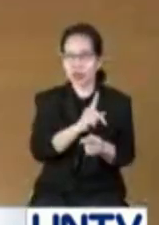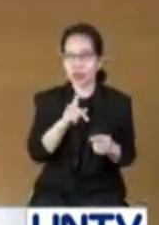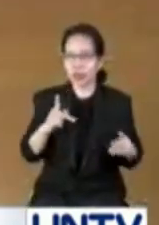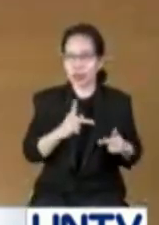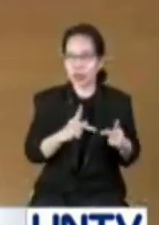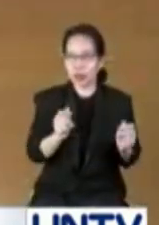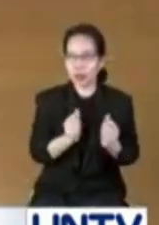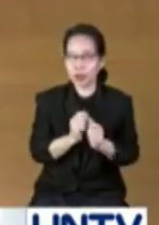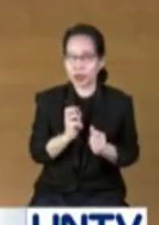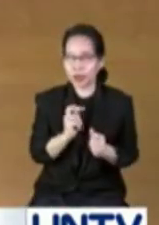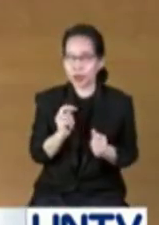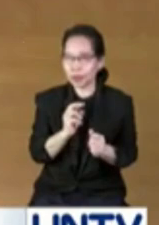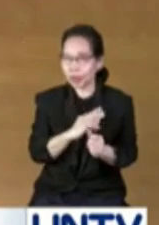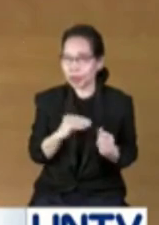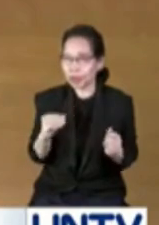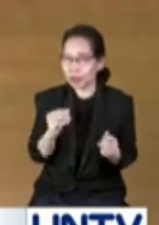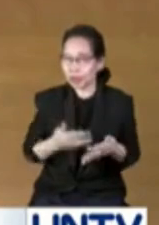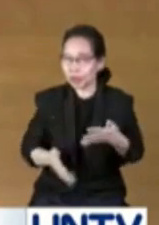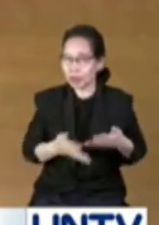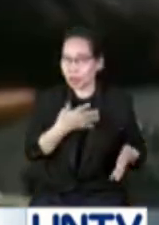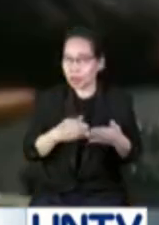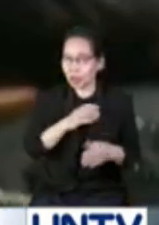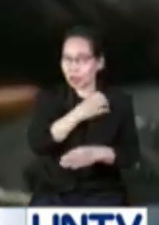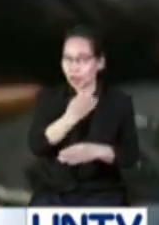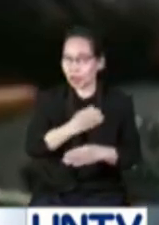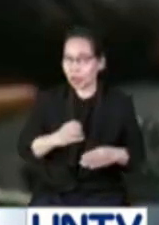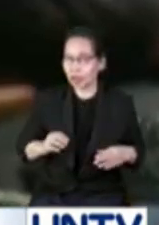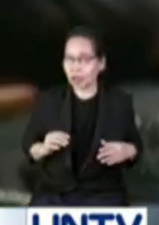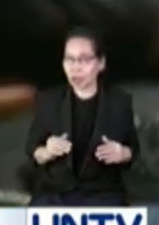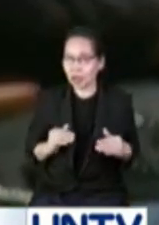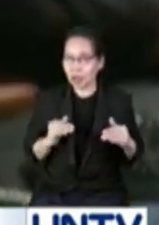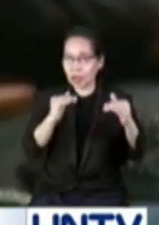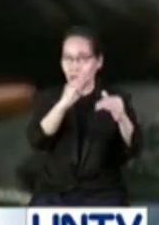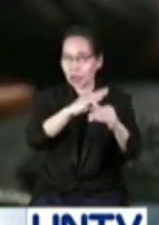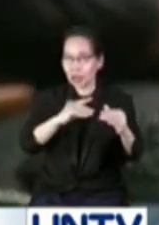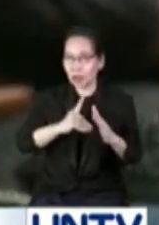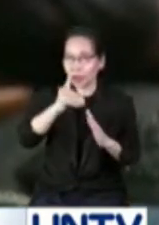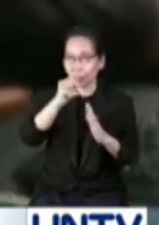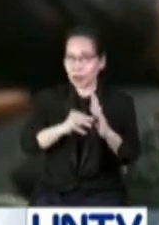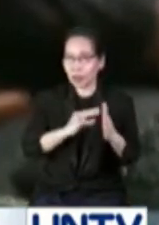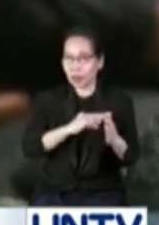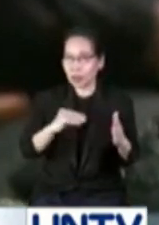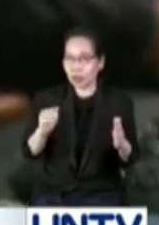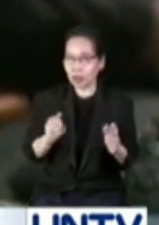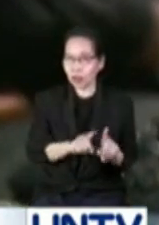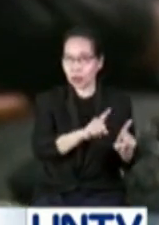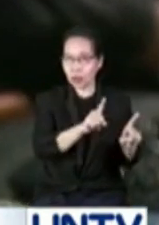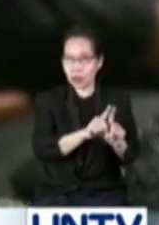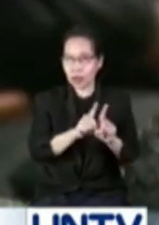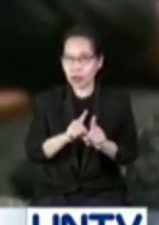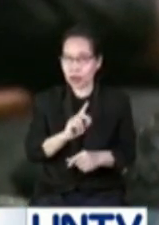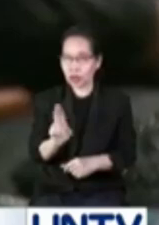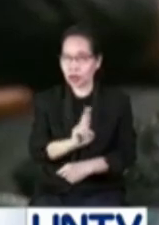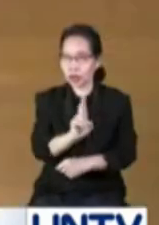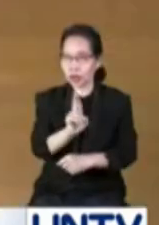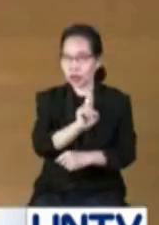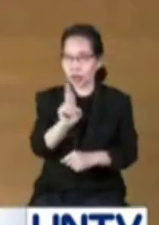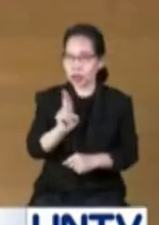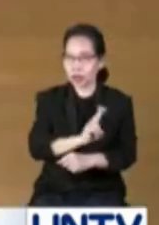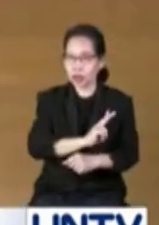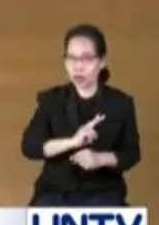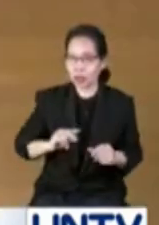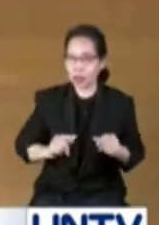in regard to energy exploration and development, and also its utilization within its territorial